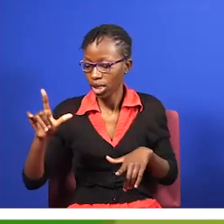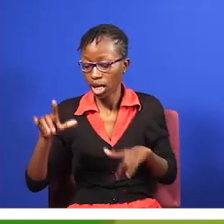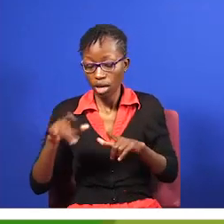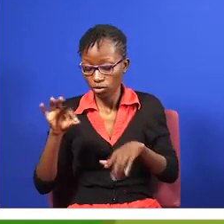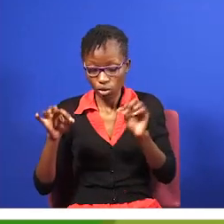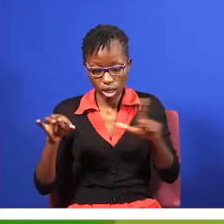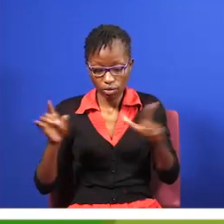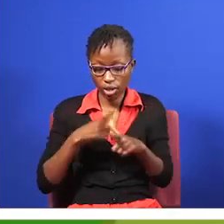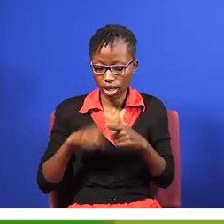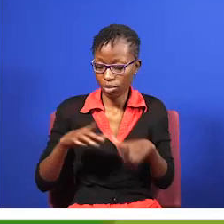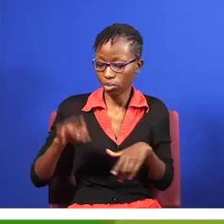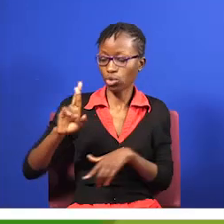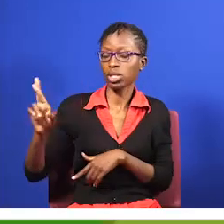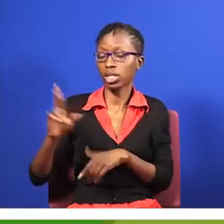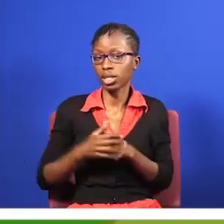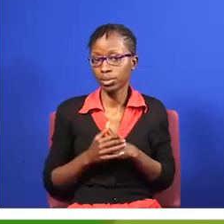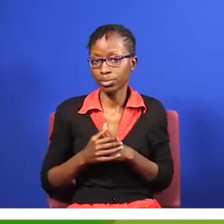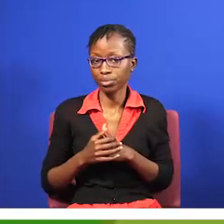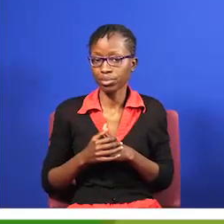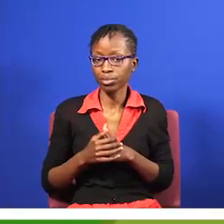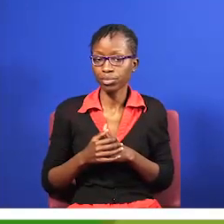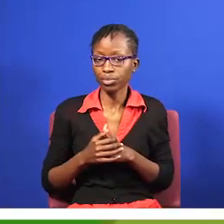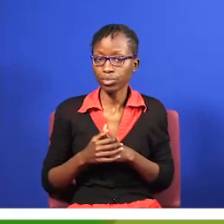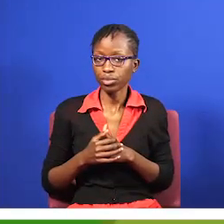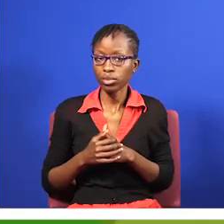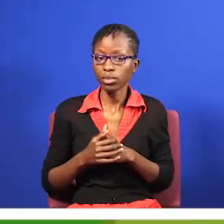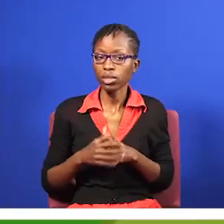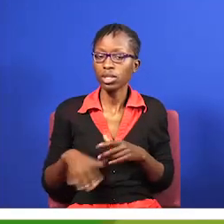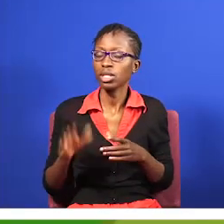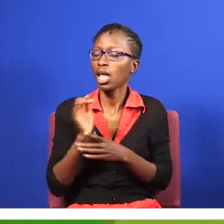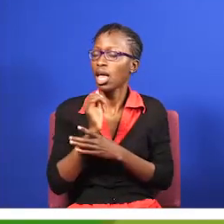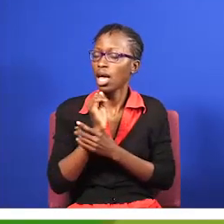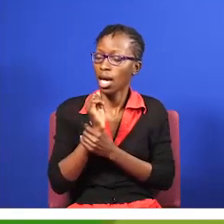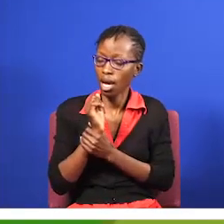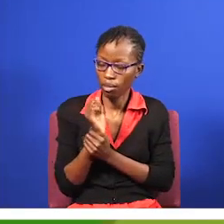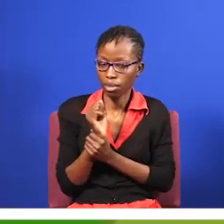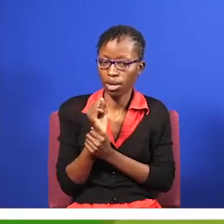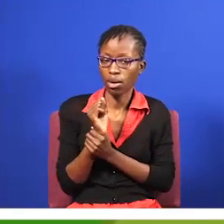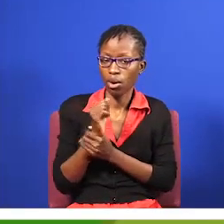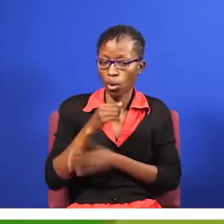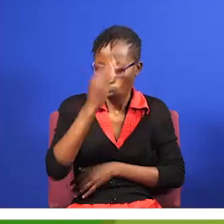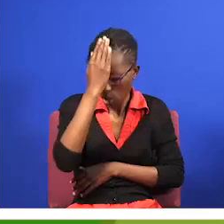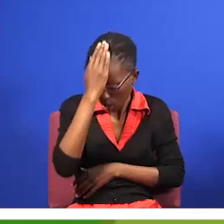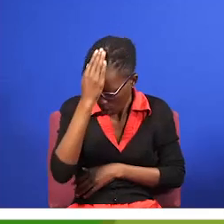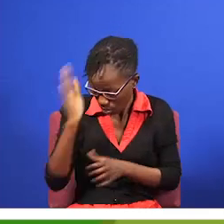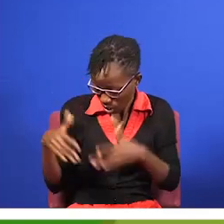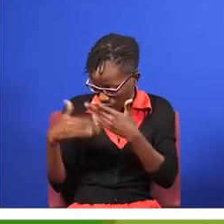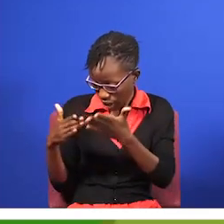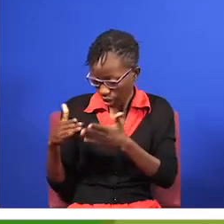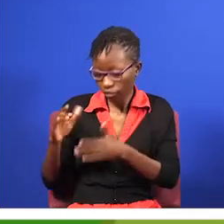left, I'll choose the right." So Abraham was so selfless. He gave Lot